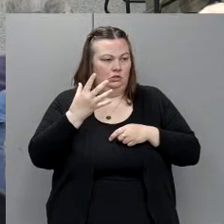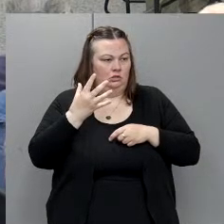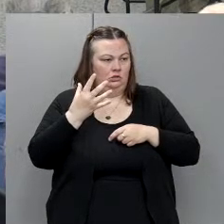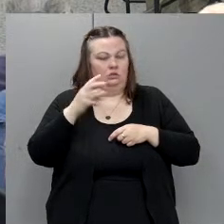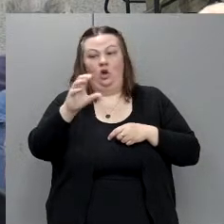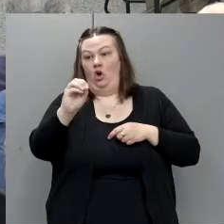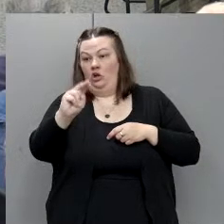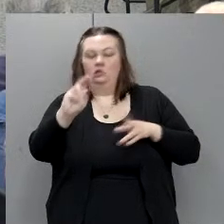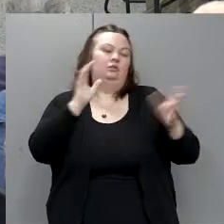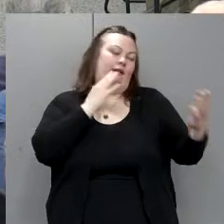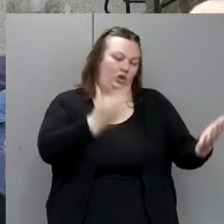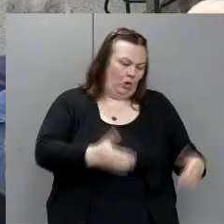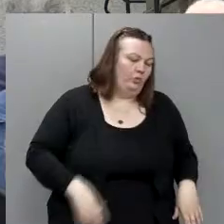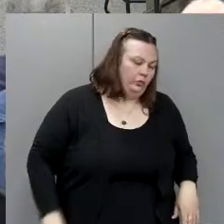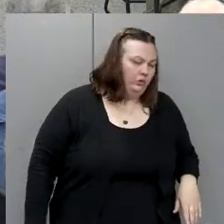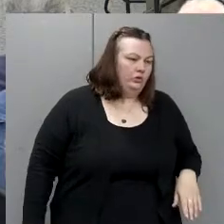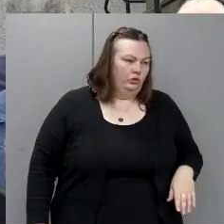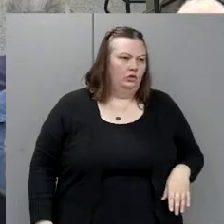On? There you